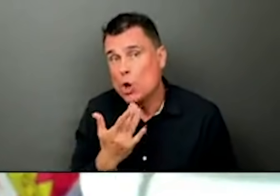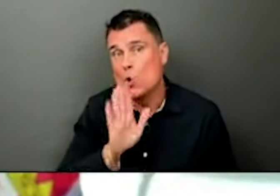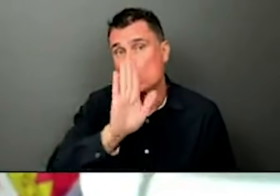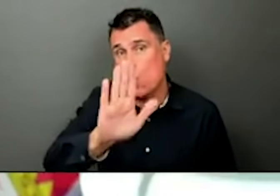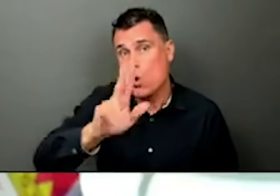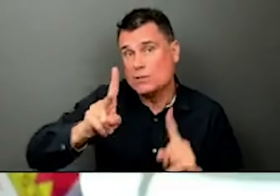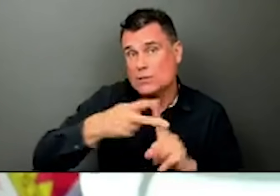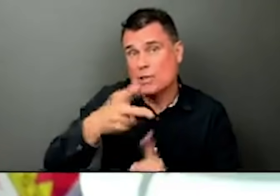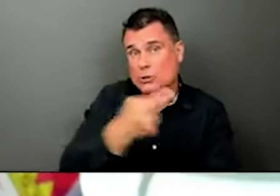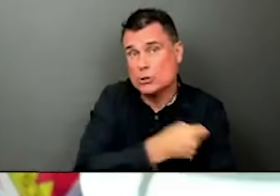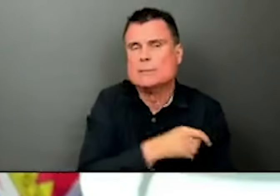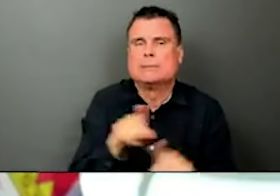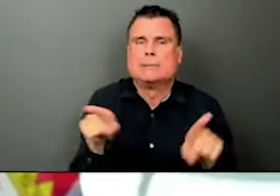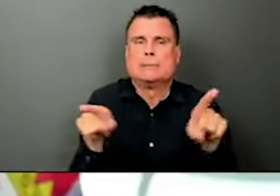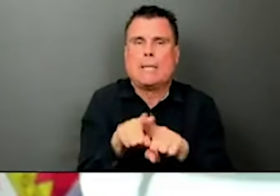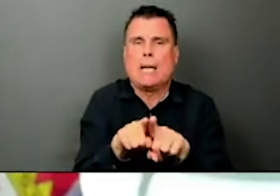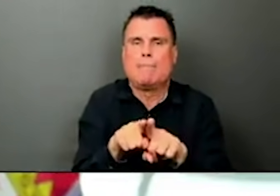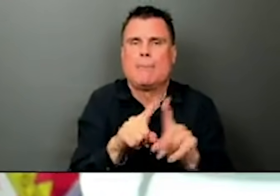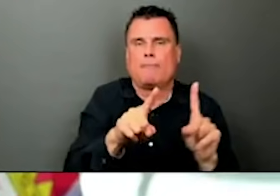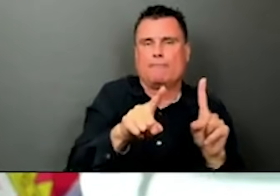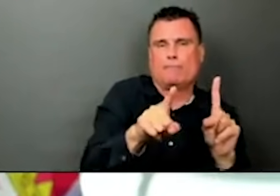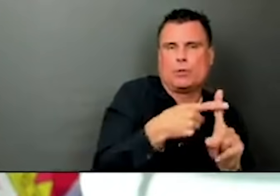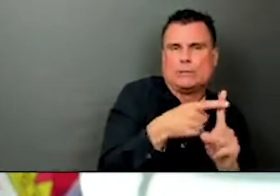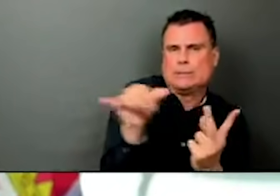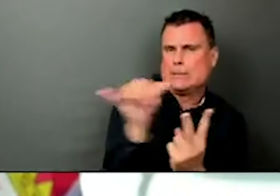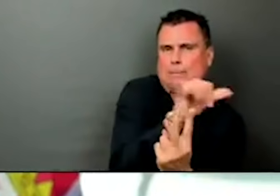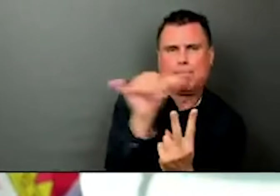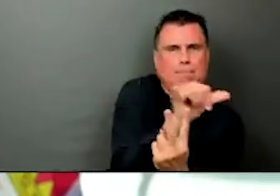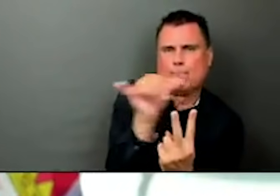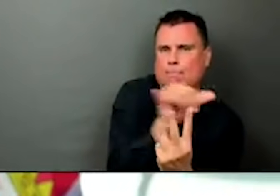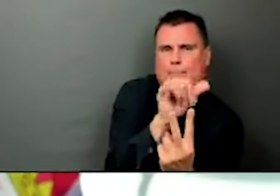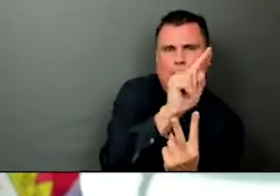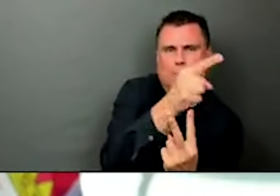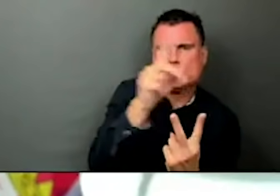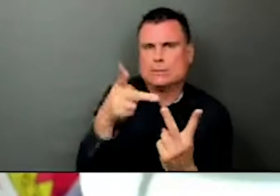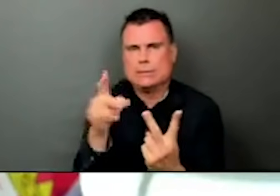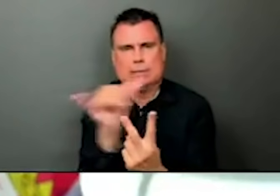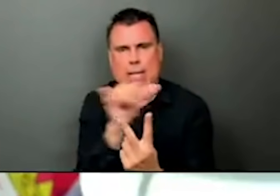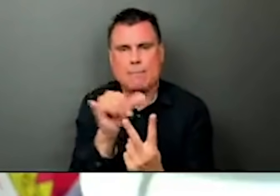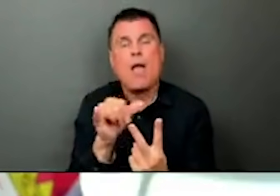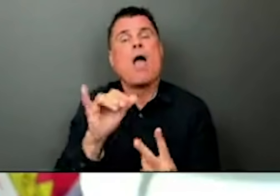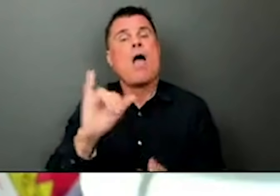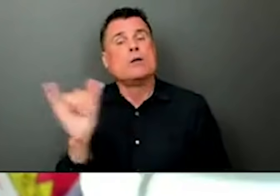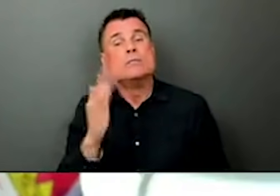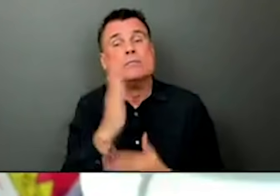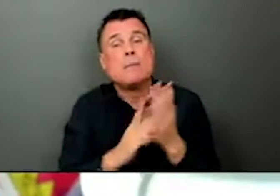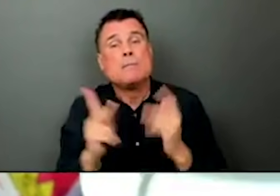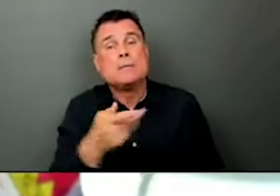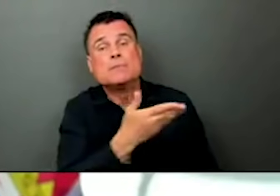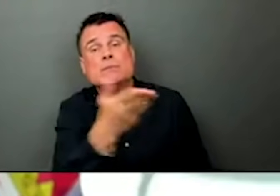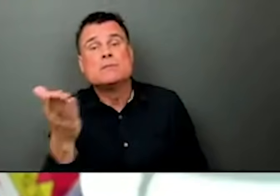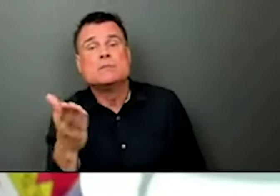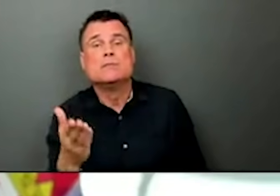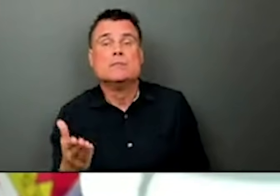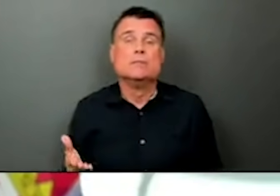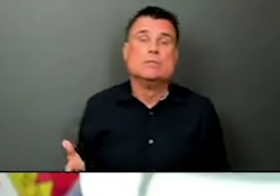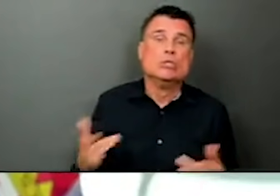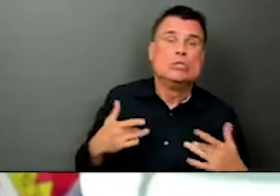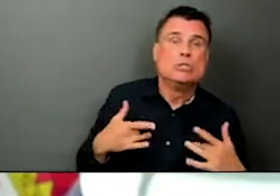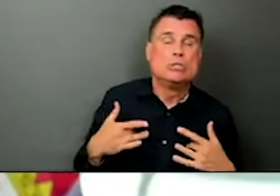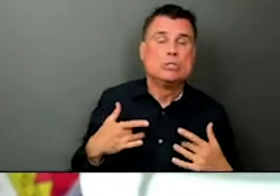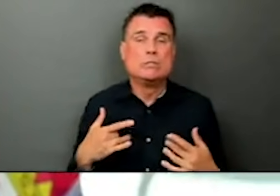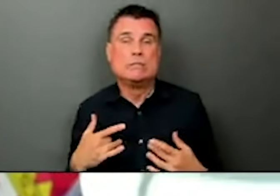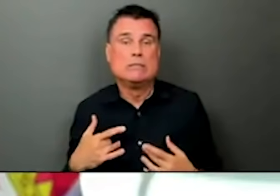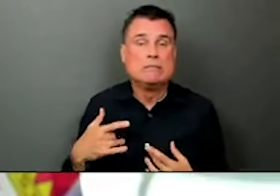there are some people who are concerned about that risk of blood clots that is very low, but at the same time that